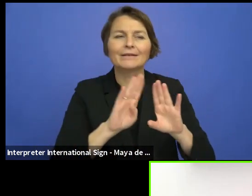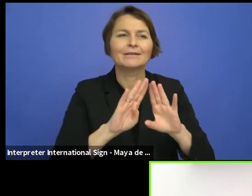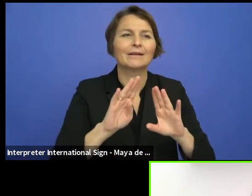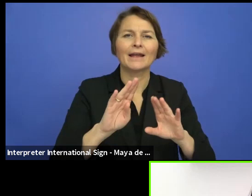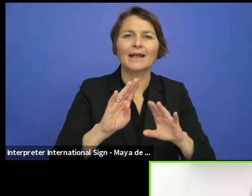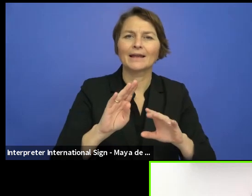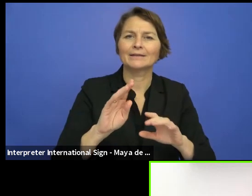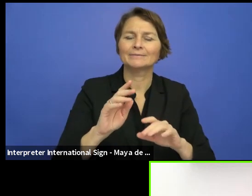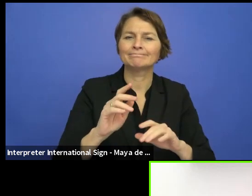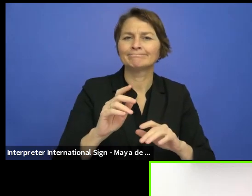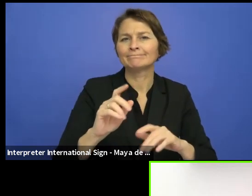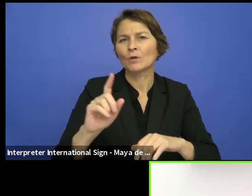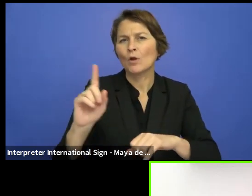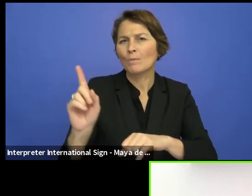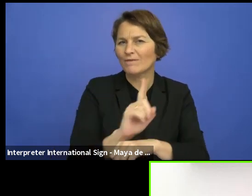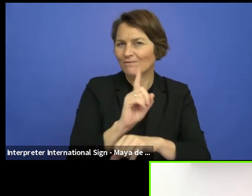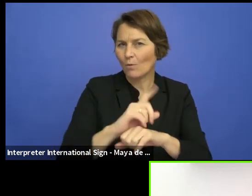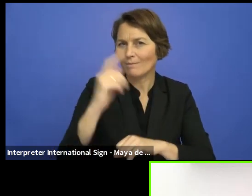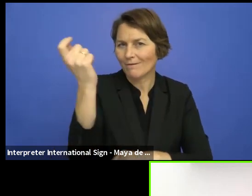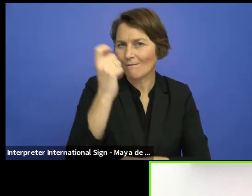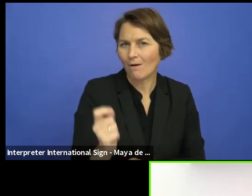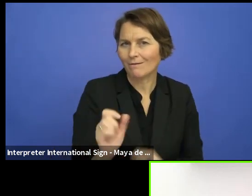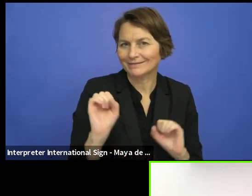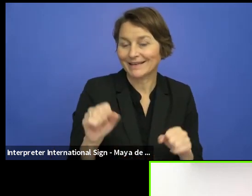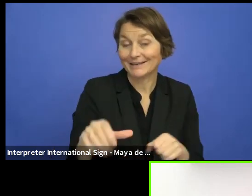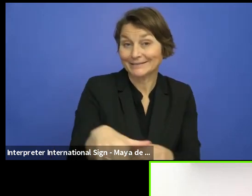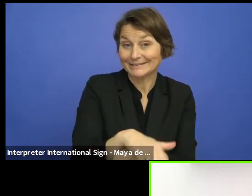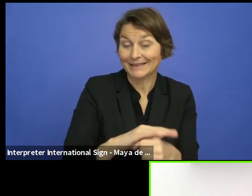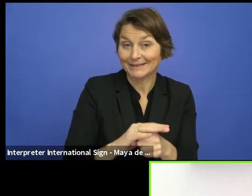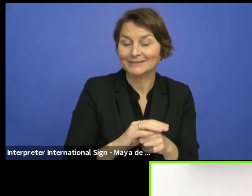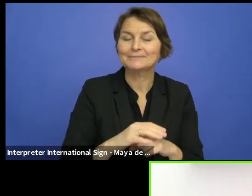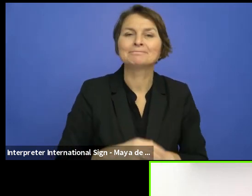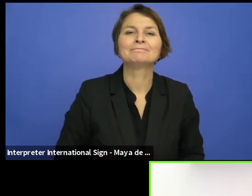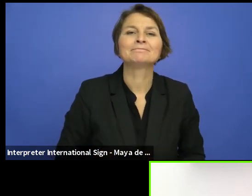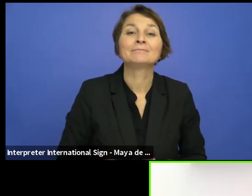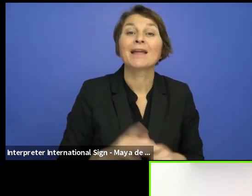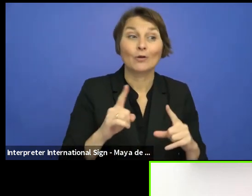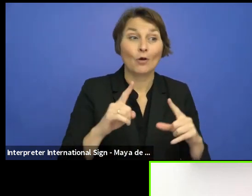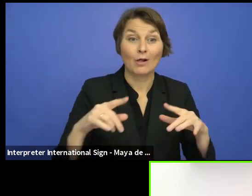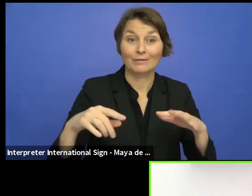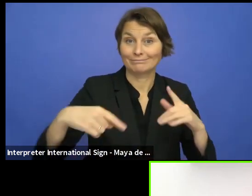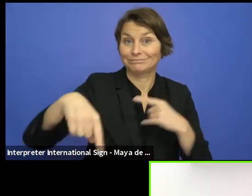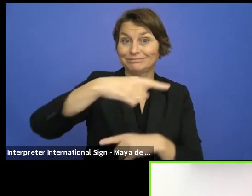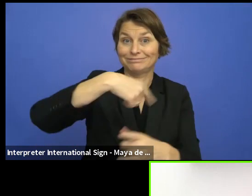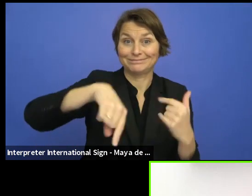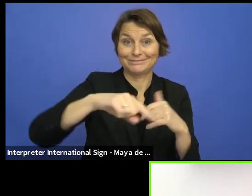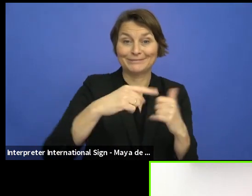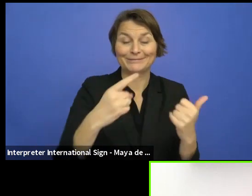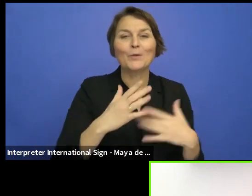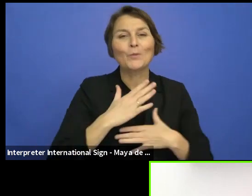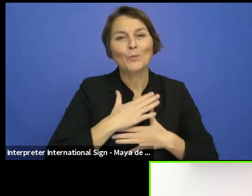in the piano room, on the platform, and the network among each other. We wish you